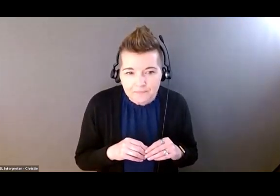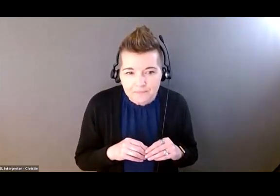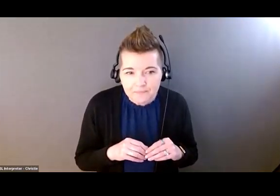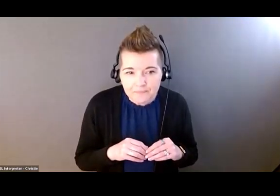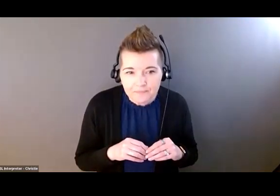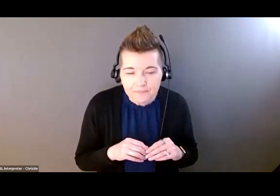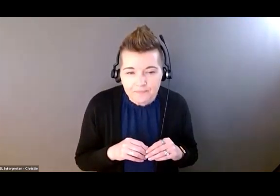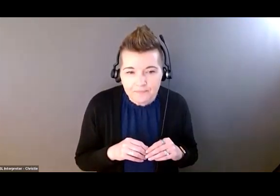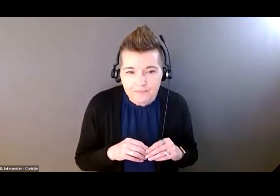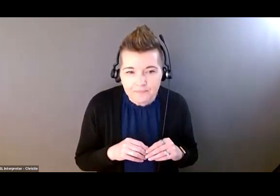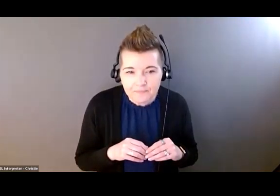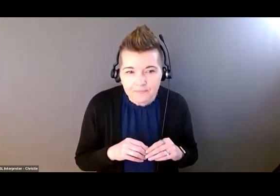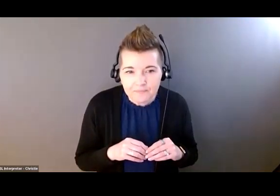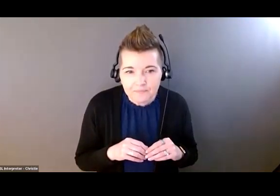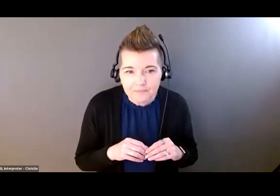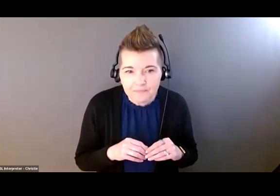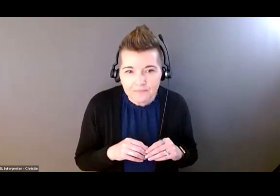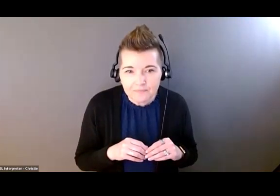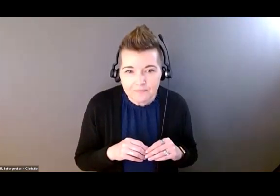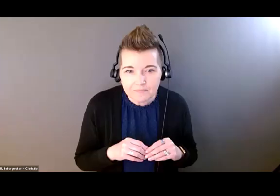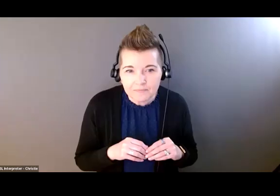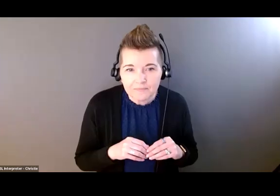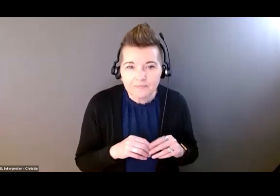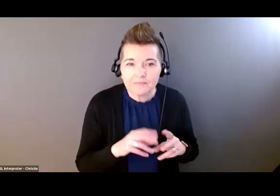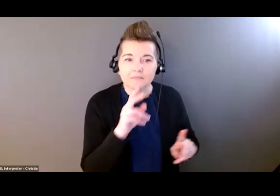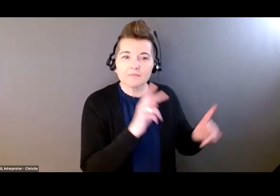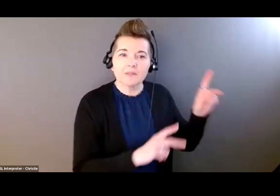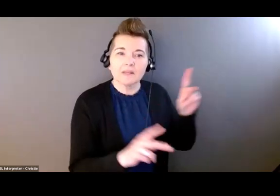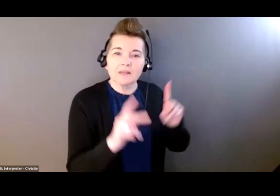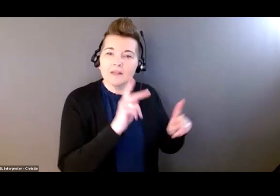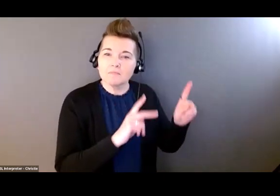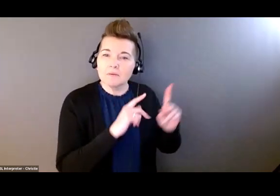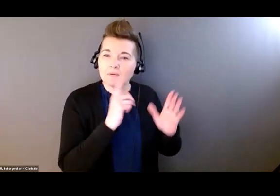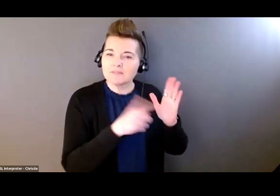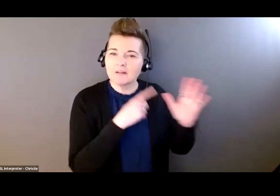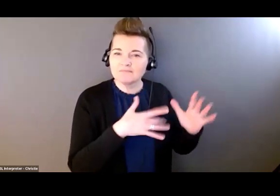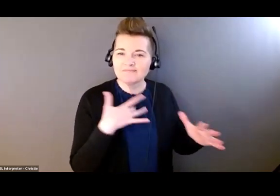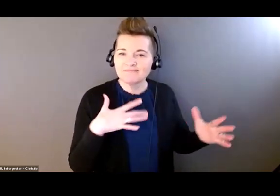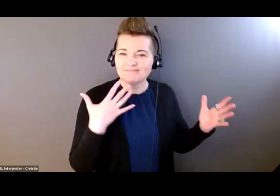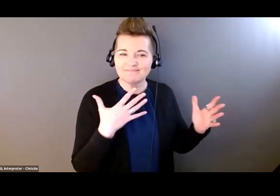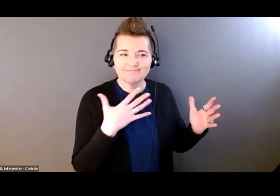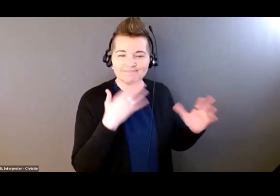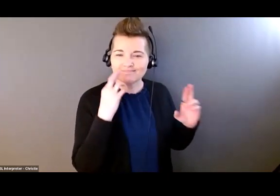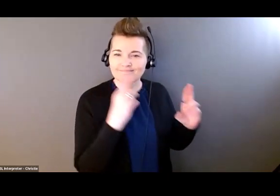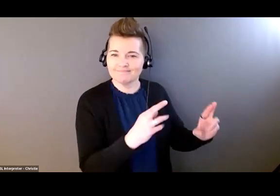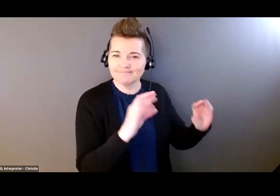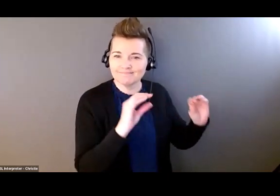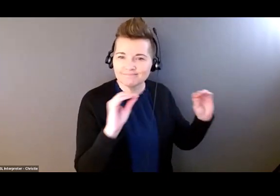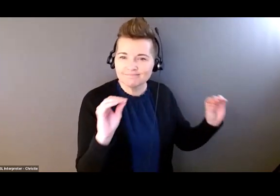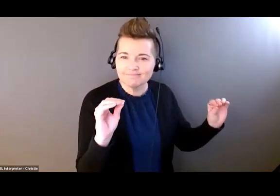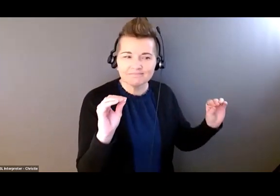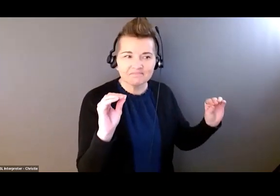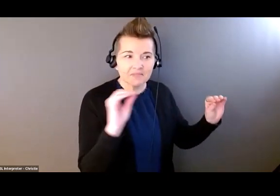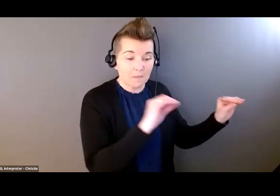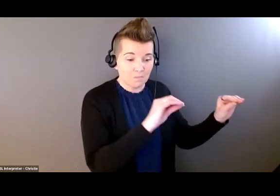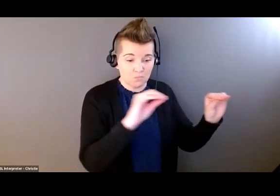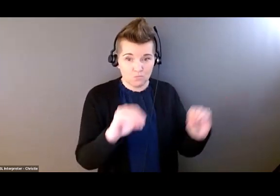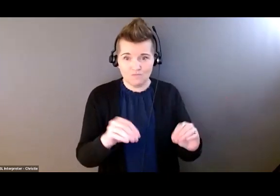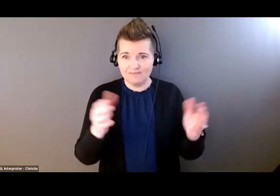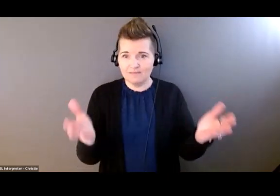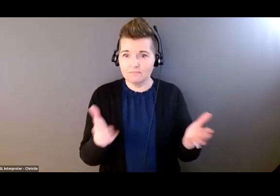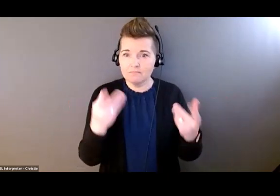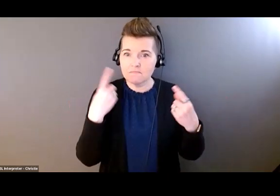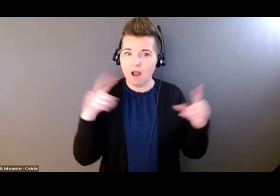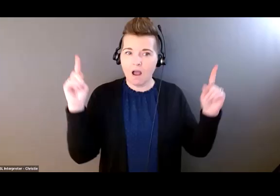I don't know. It's just something that people are so disconnected, or they don't get treated well, or they come here